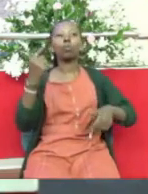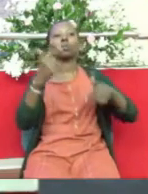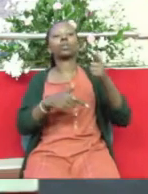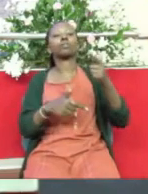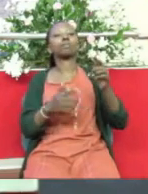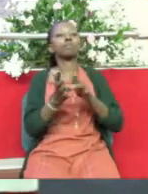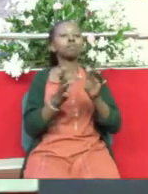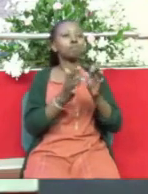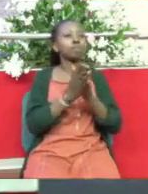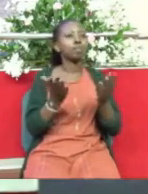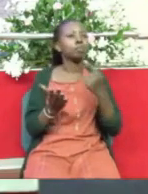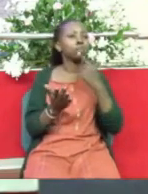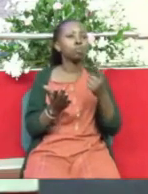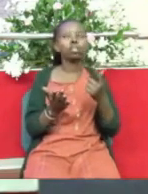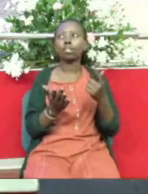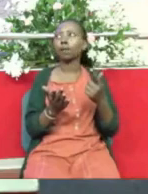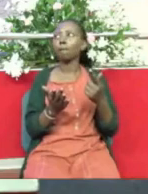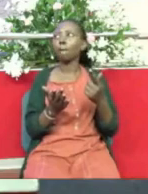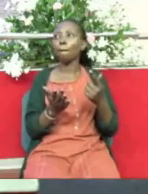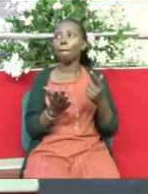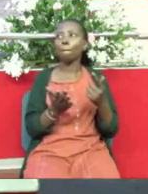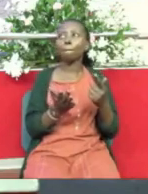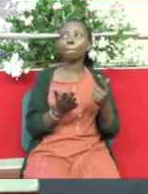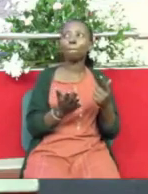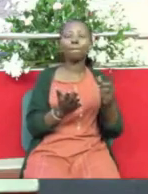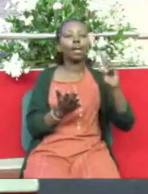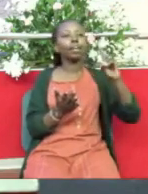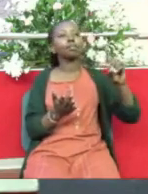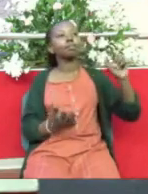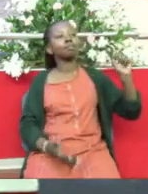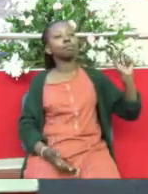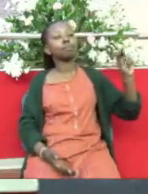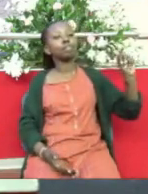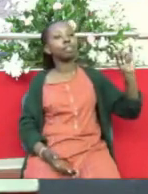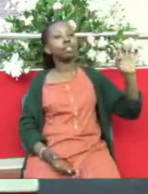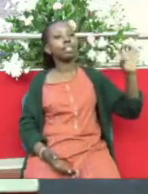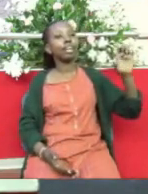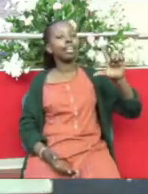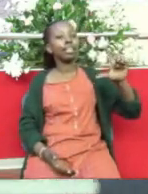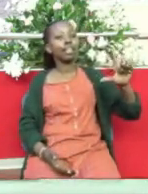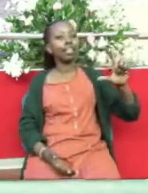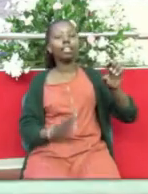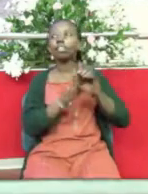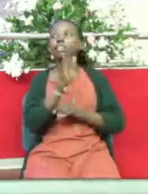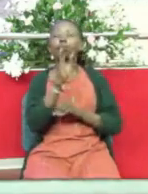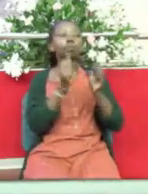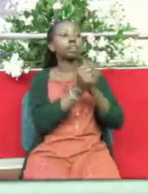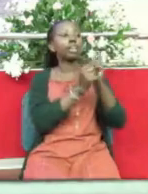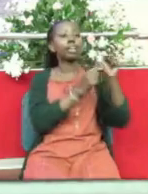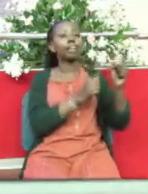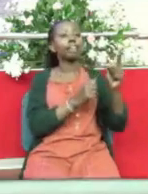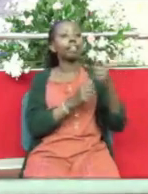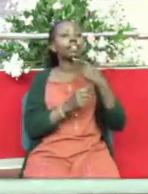Bible says in the book of Daniel chapter 11 verse 32. Danieli 11 mstari wa 32. That they who know their God shall